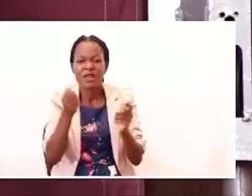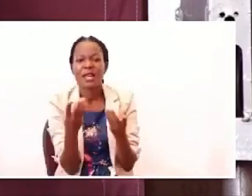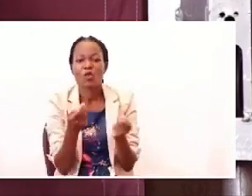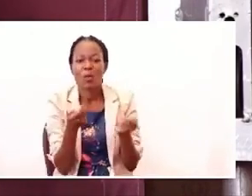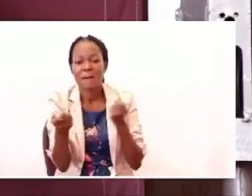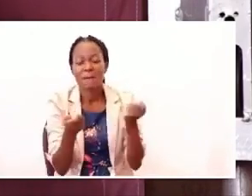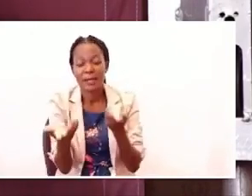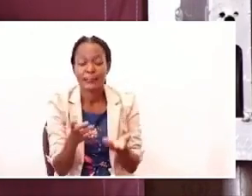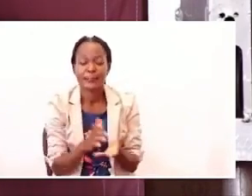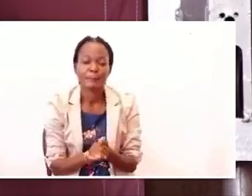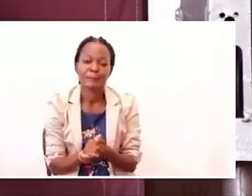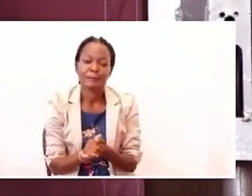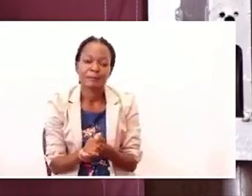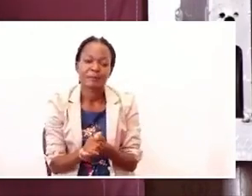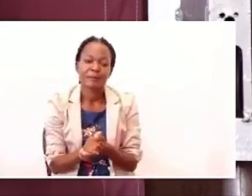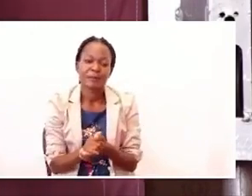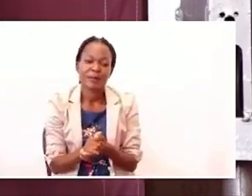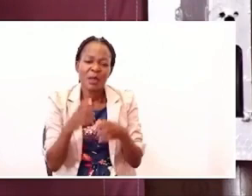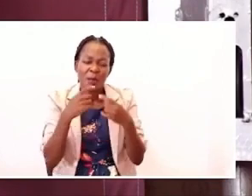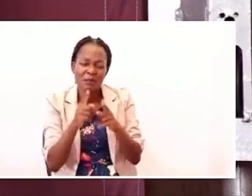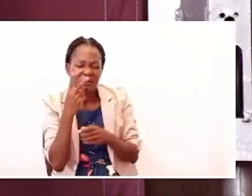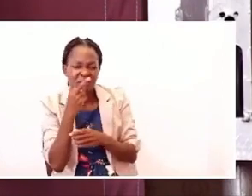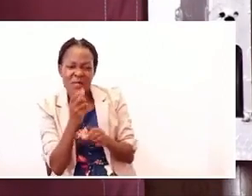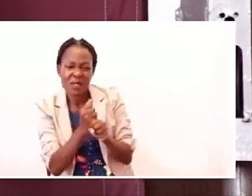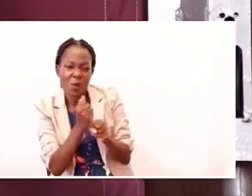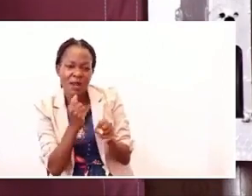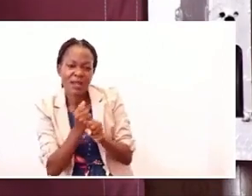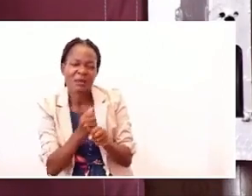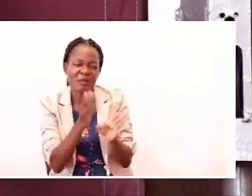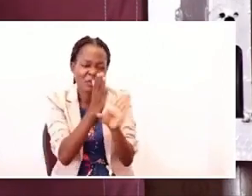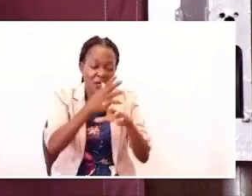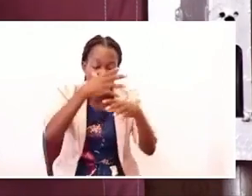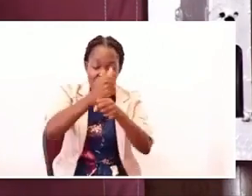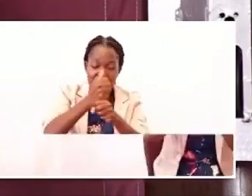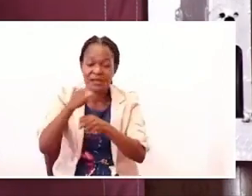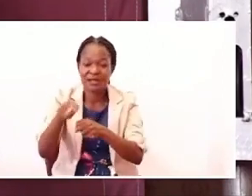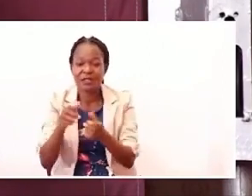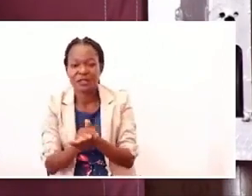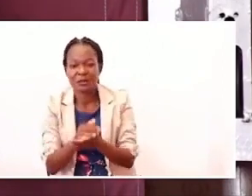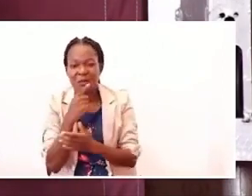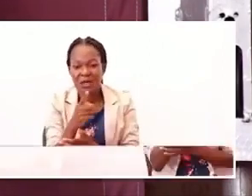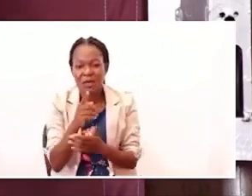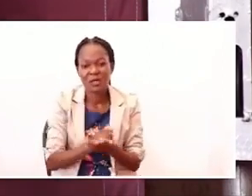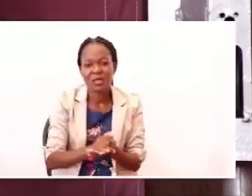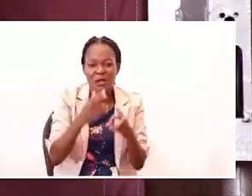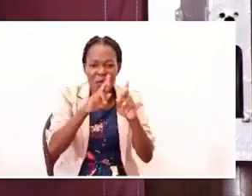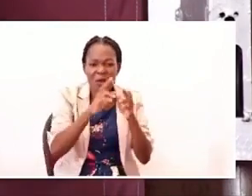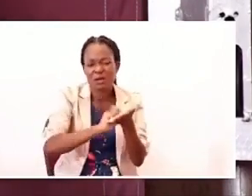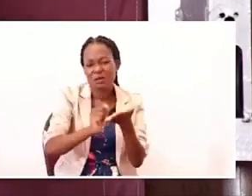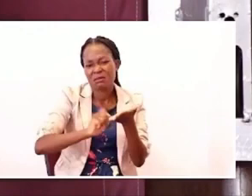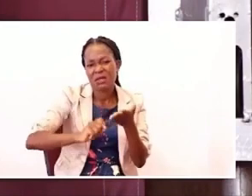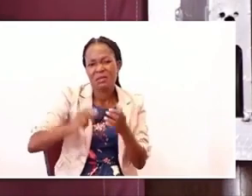the linchpin of the work of the Bretton Woods institutions was what is referred to as the Begg report that was written